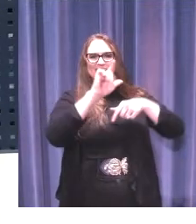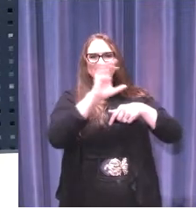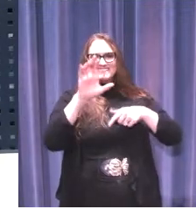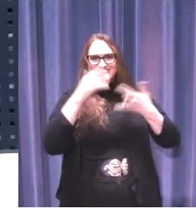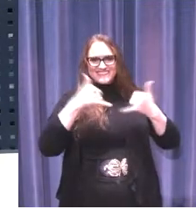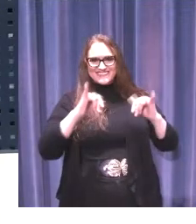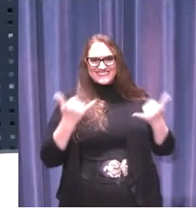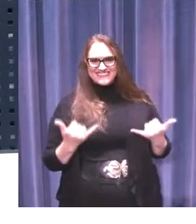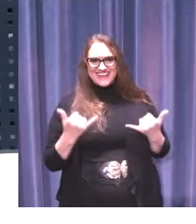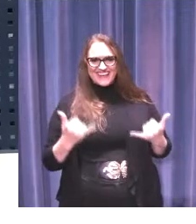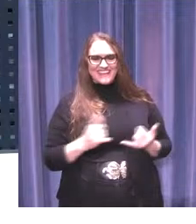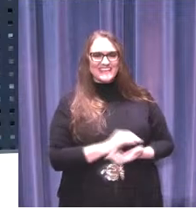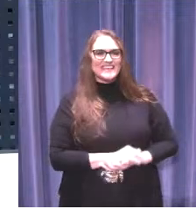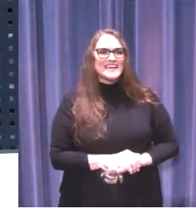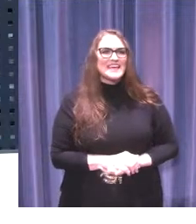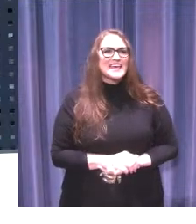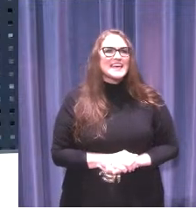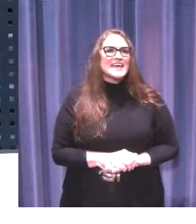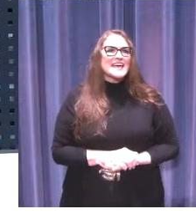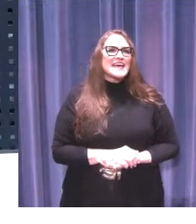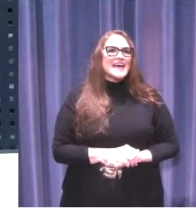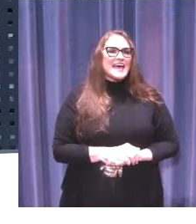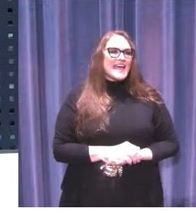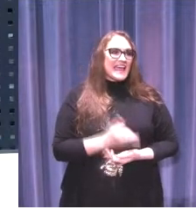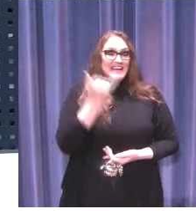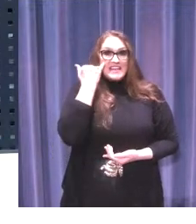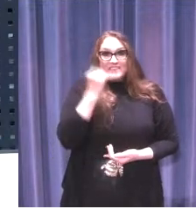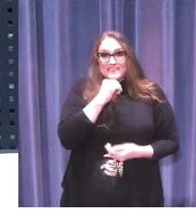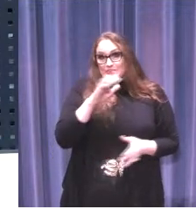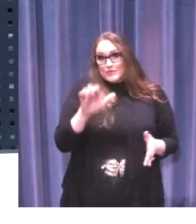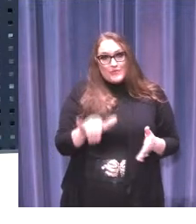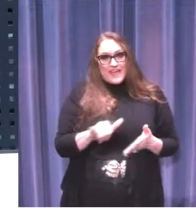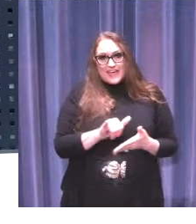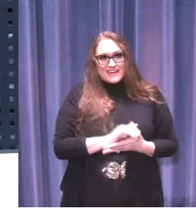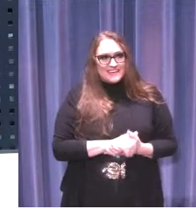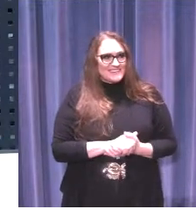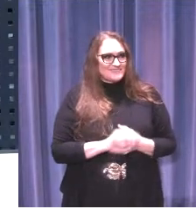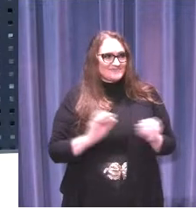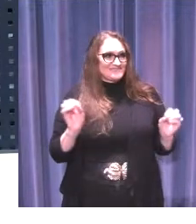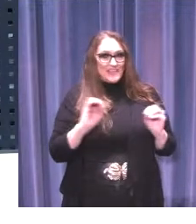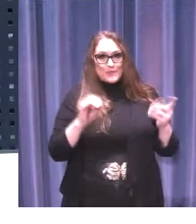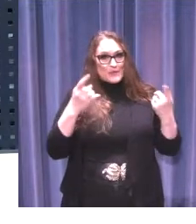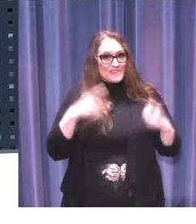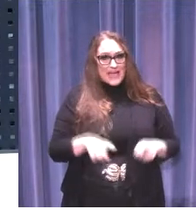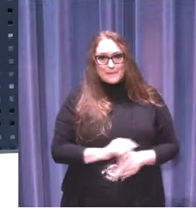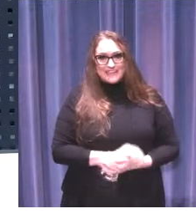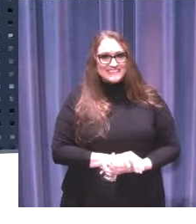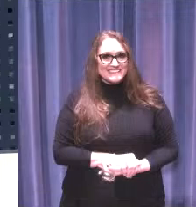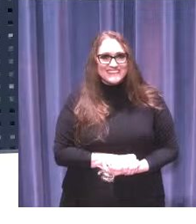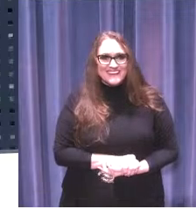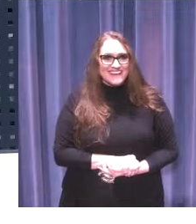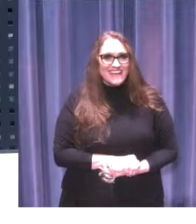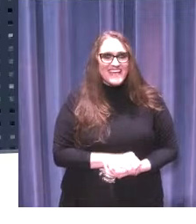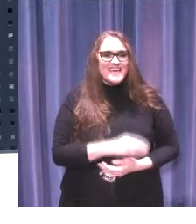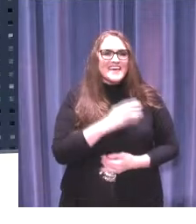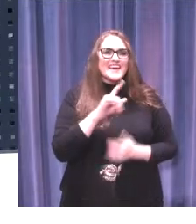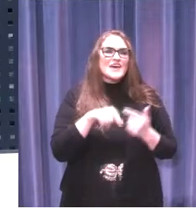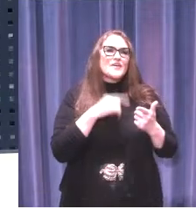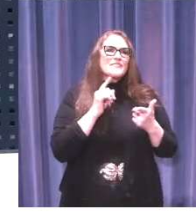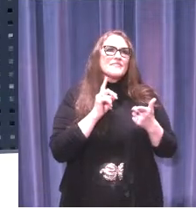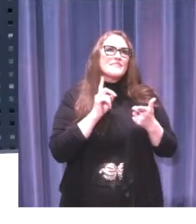today. And had I not done that, nothing would have happened. And